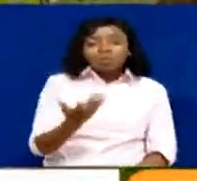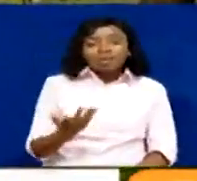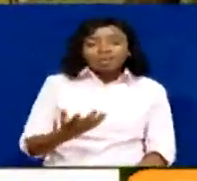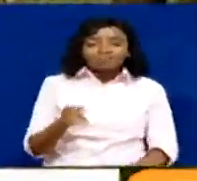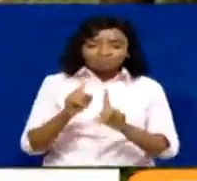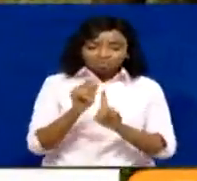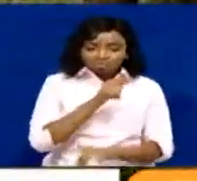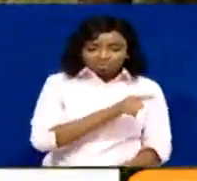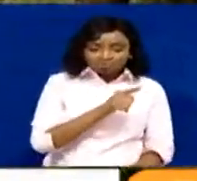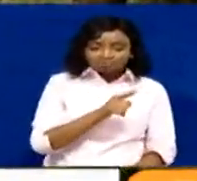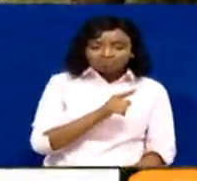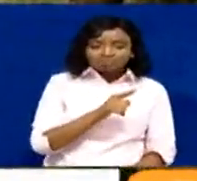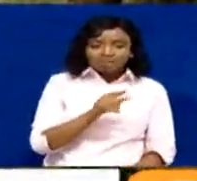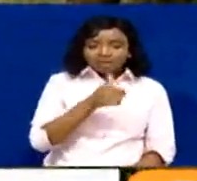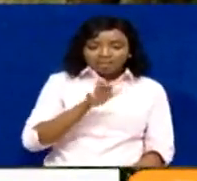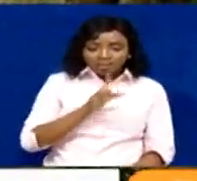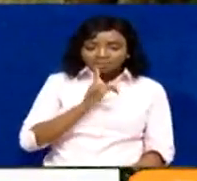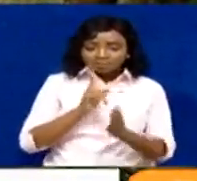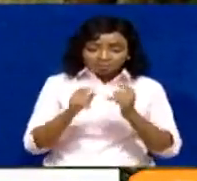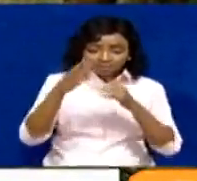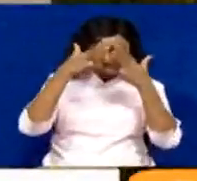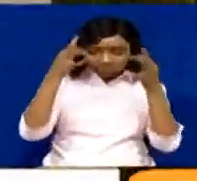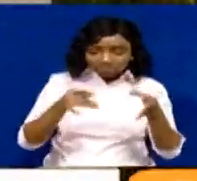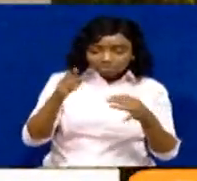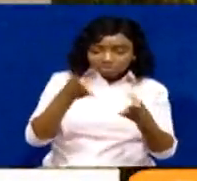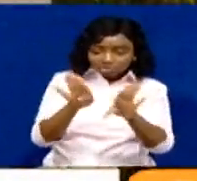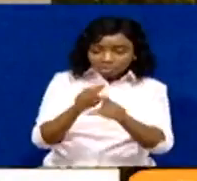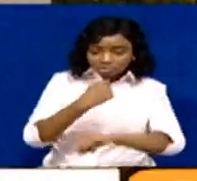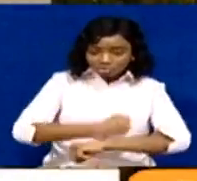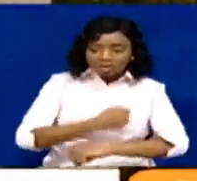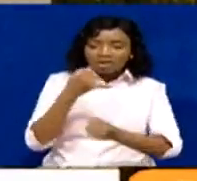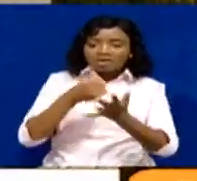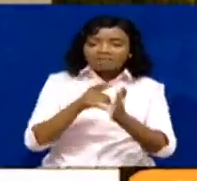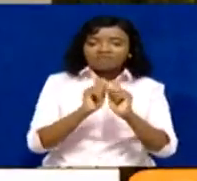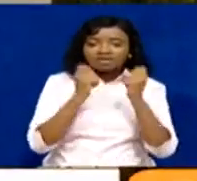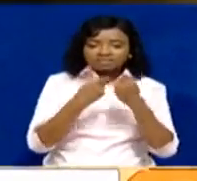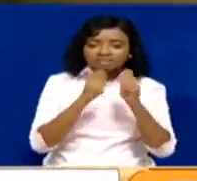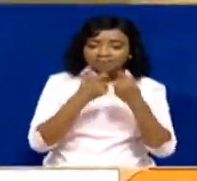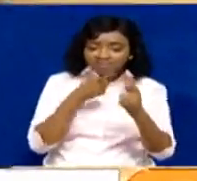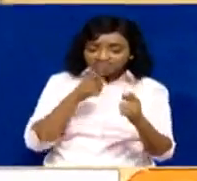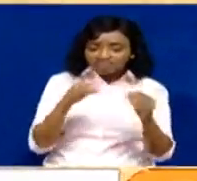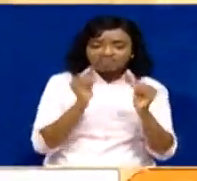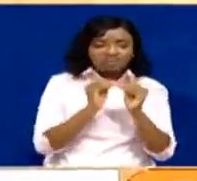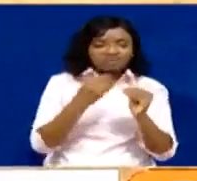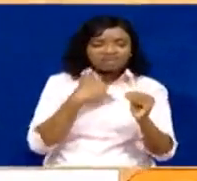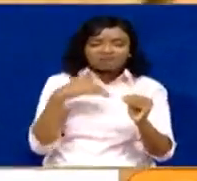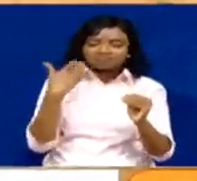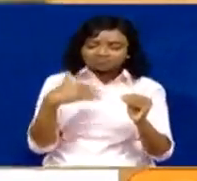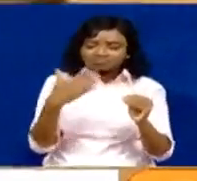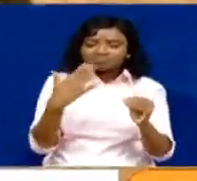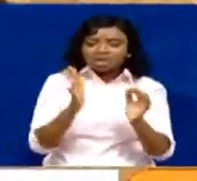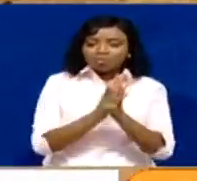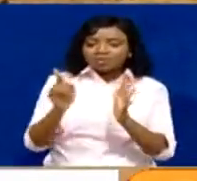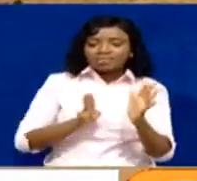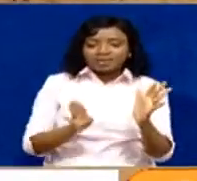Lesuuda says the decision to close the school involved a multi-agency team which held meetings with the Board of Management since the